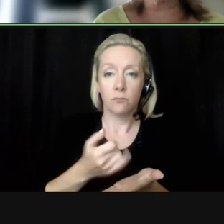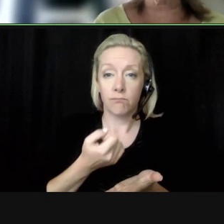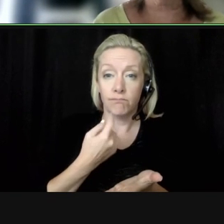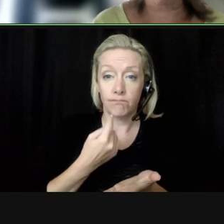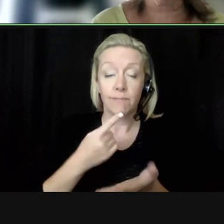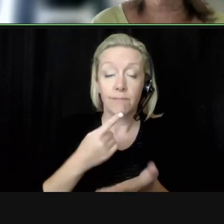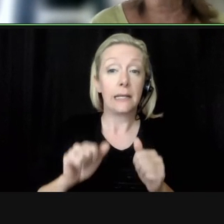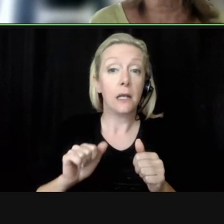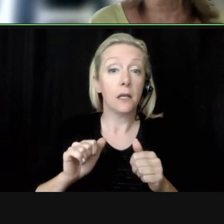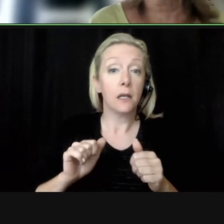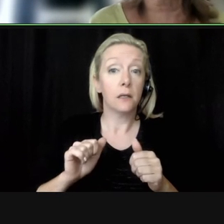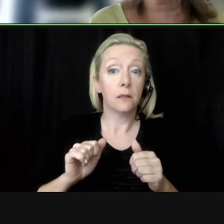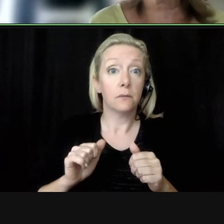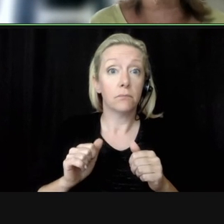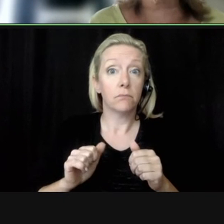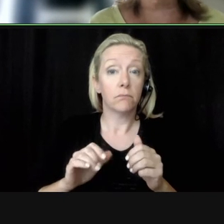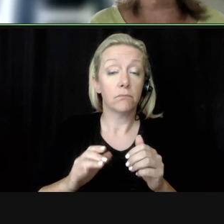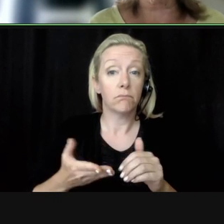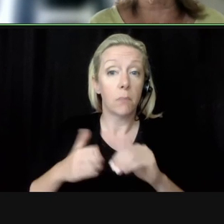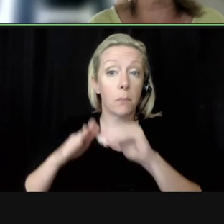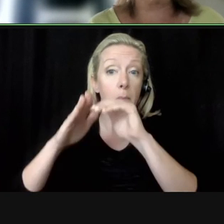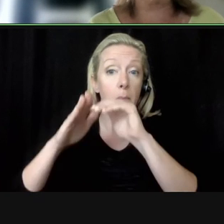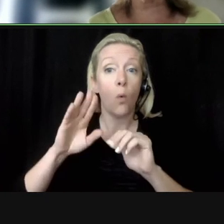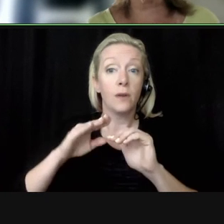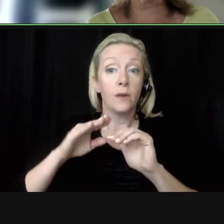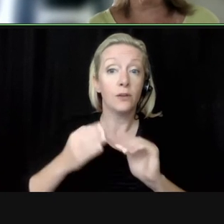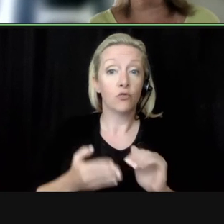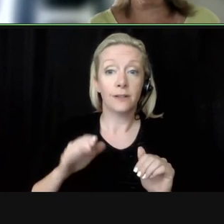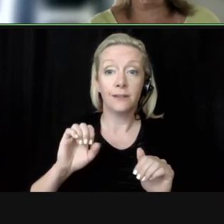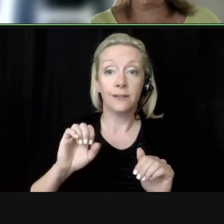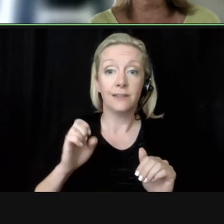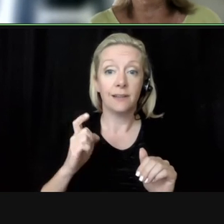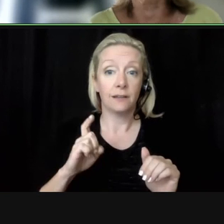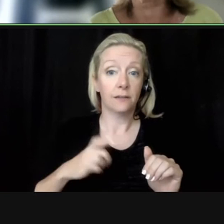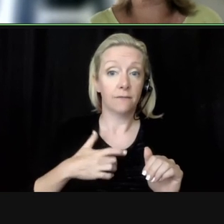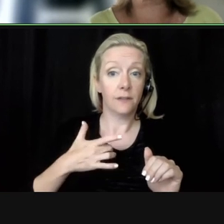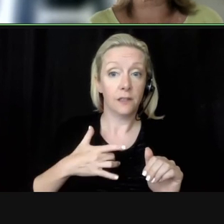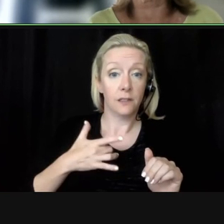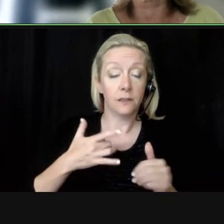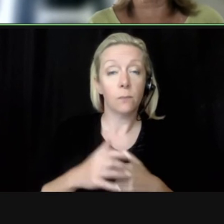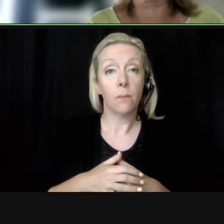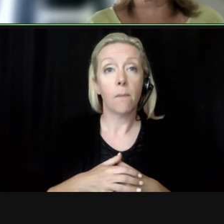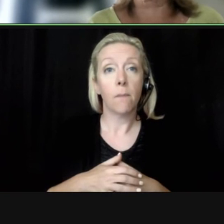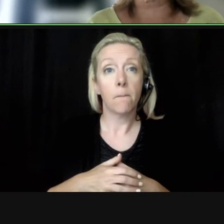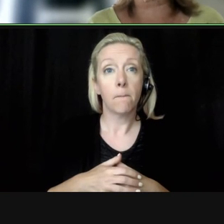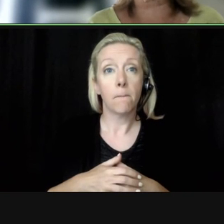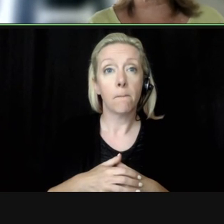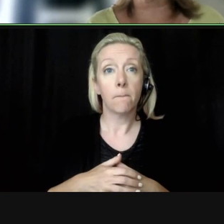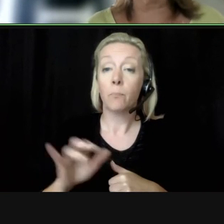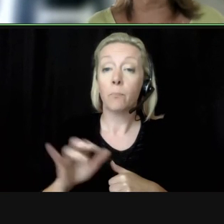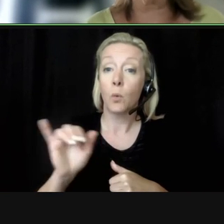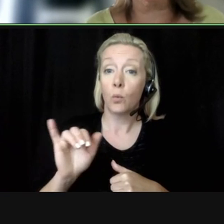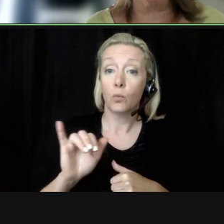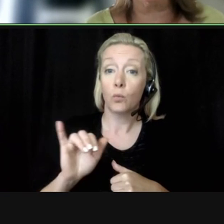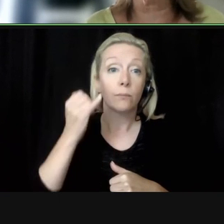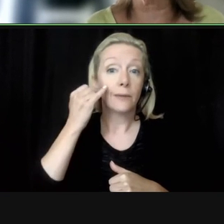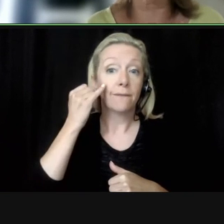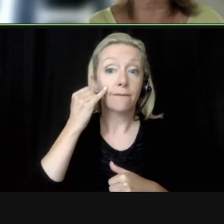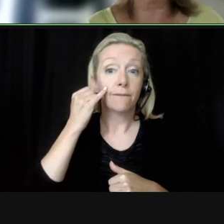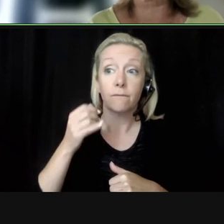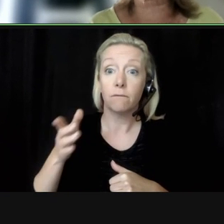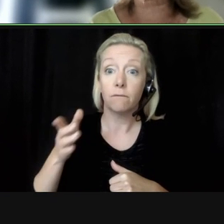or decrease sexuality. We also know that if a child has a